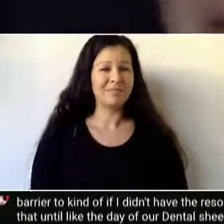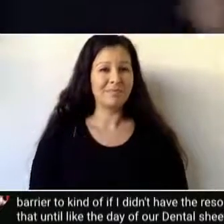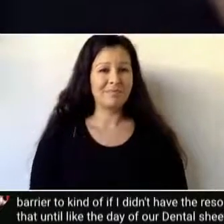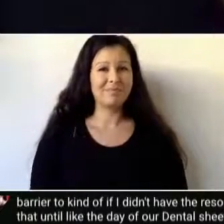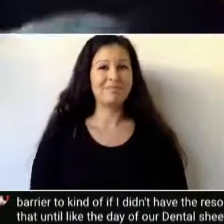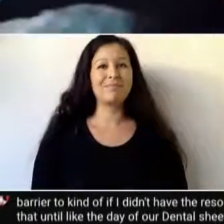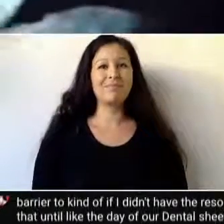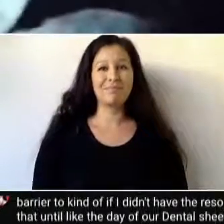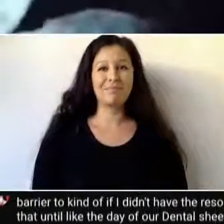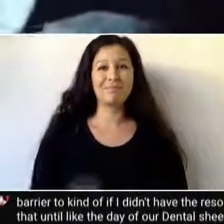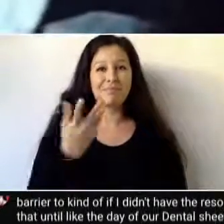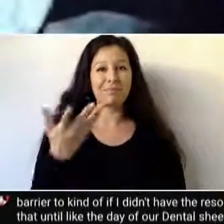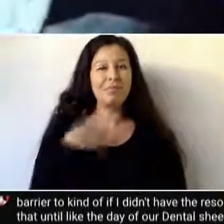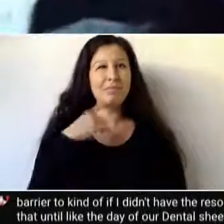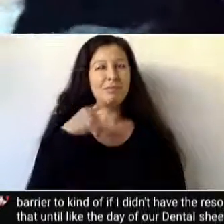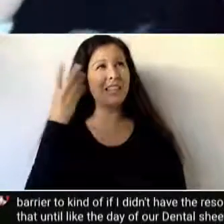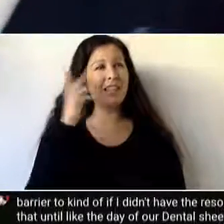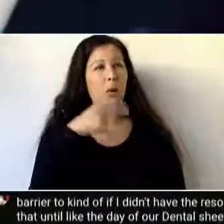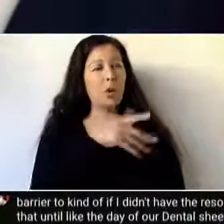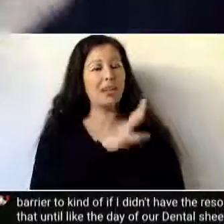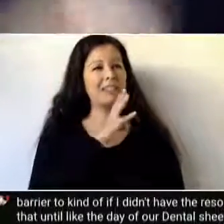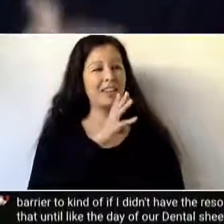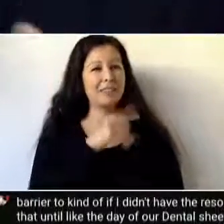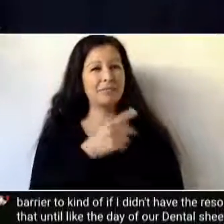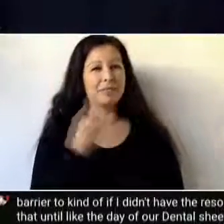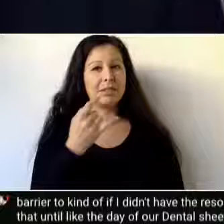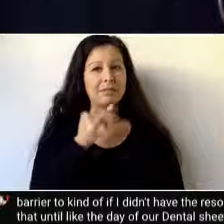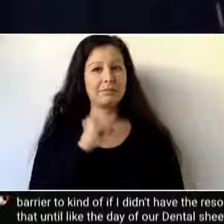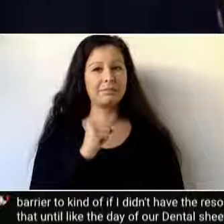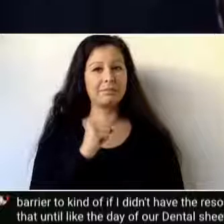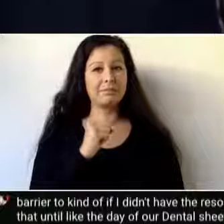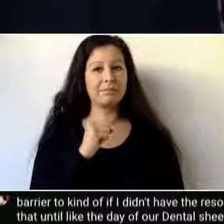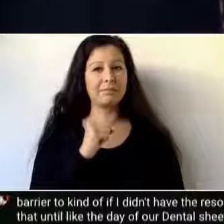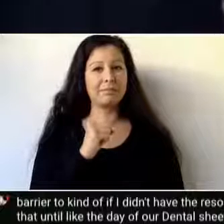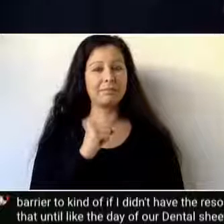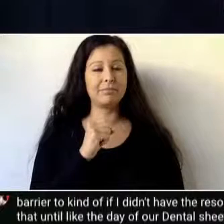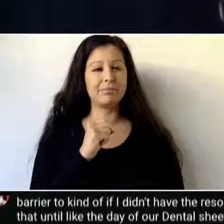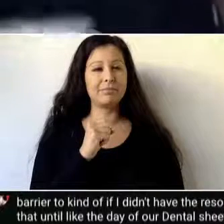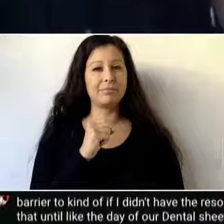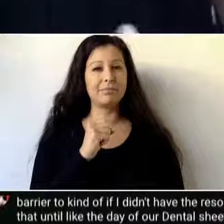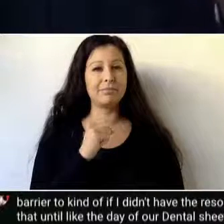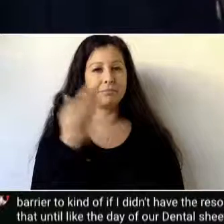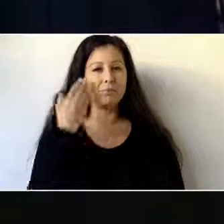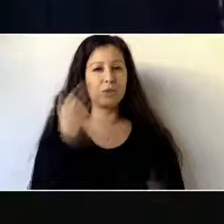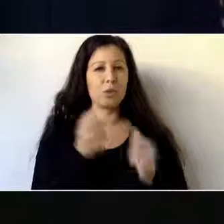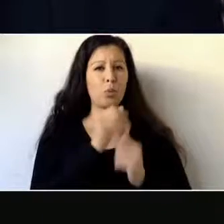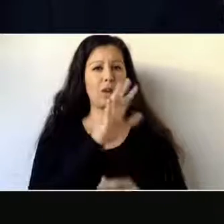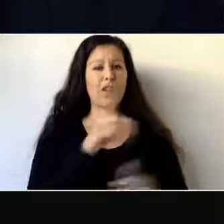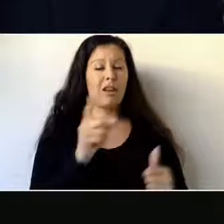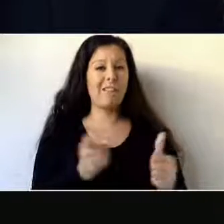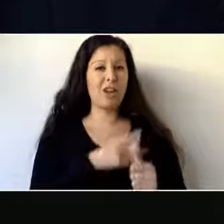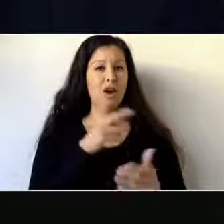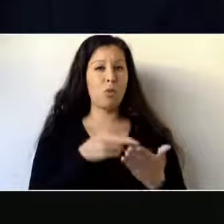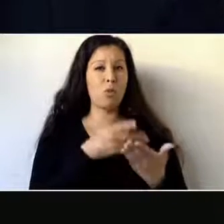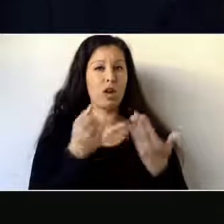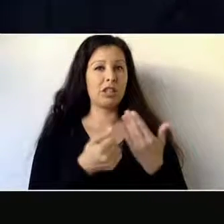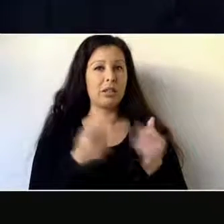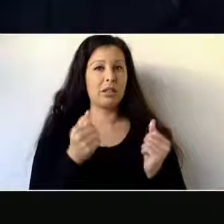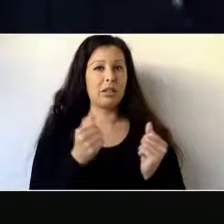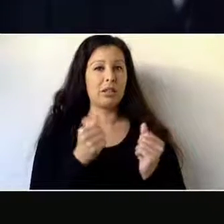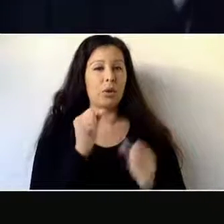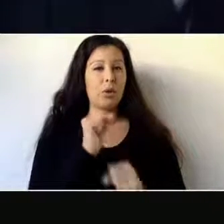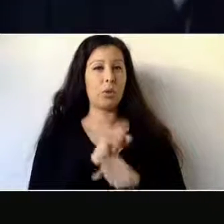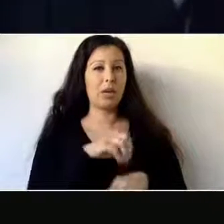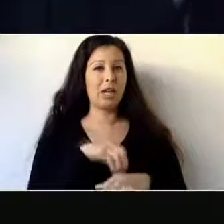So one thing I was really thinking about while you were talking is, you know, with your first project working